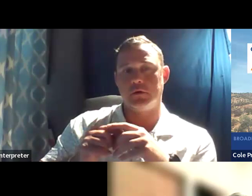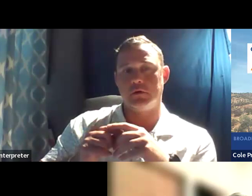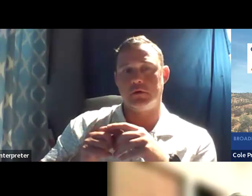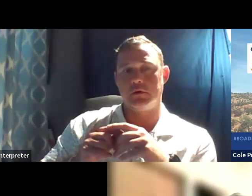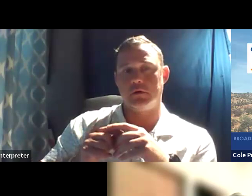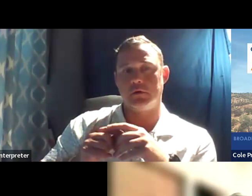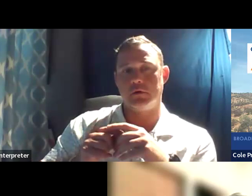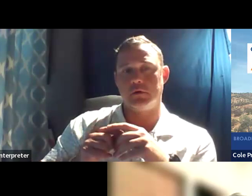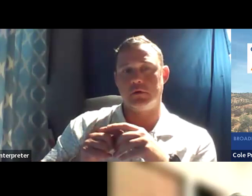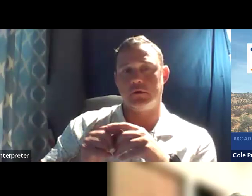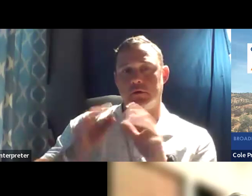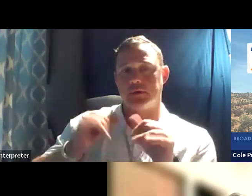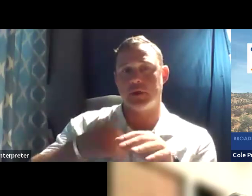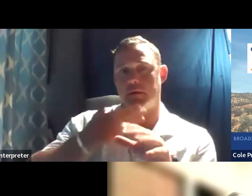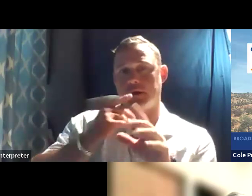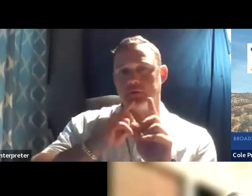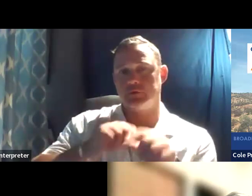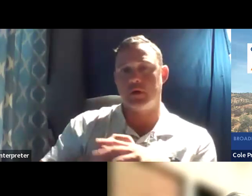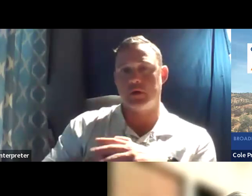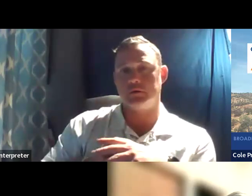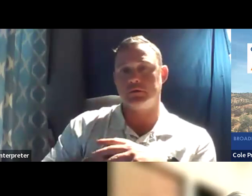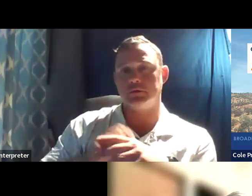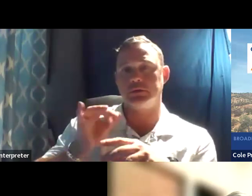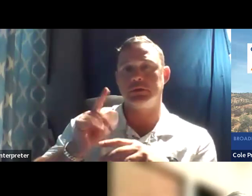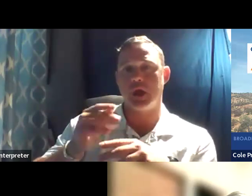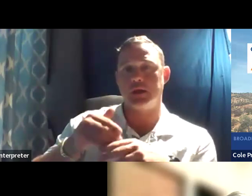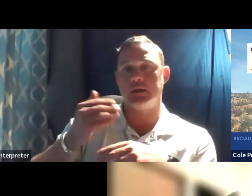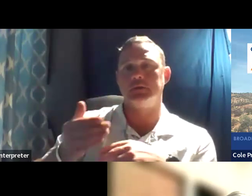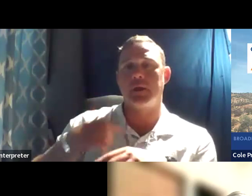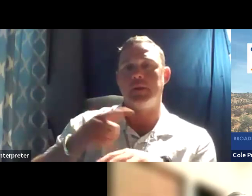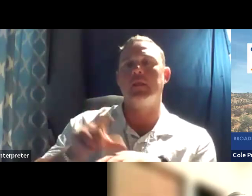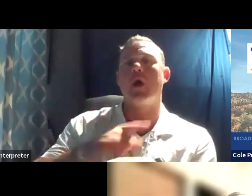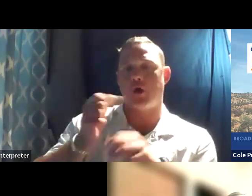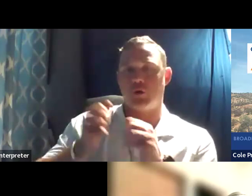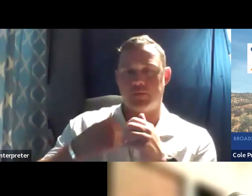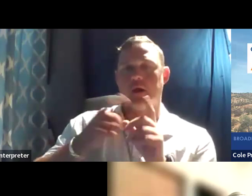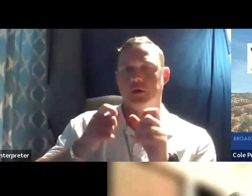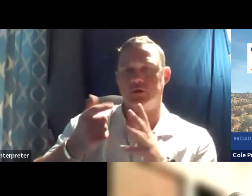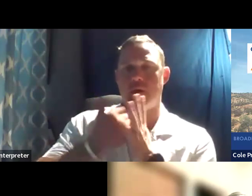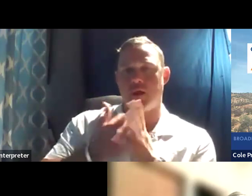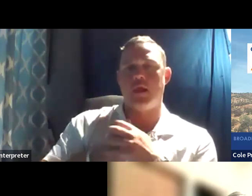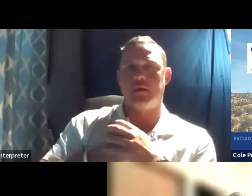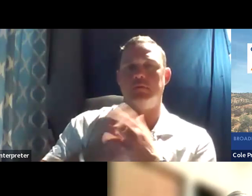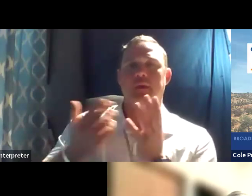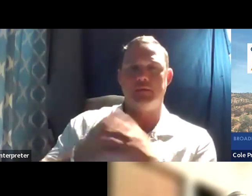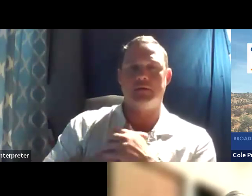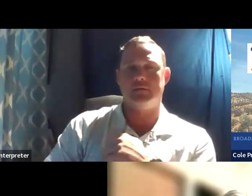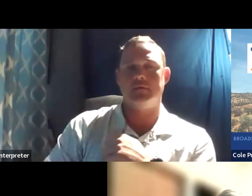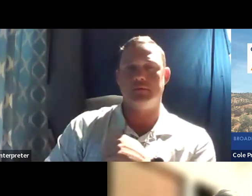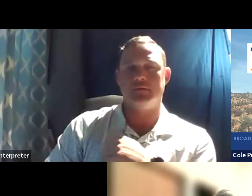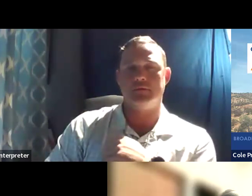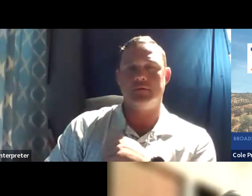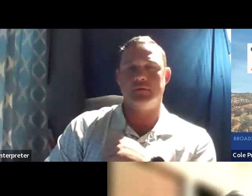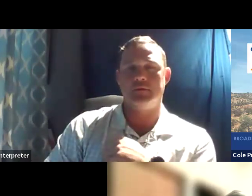that's my best response. Well, Scott, next time I can be longer with my question. Maybe that'll help. Yeah, maybe that's it. I think it's such a